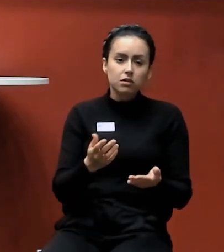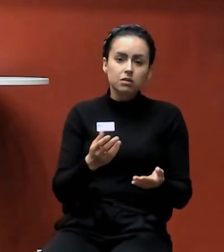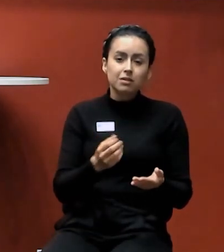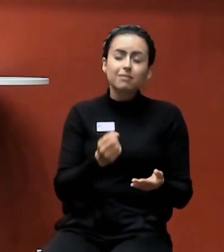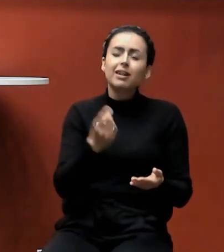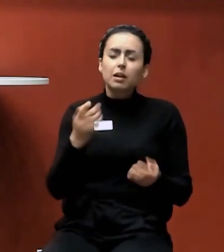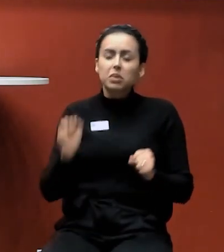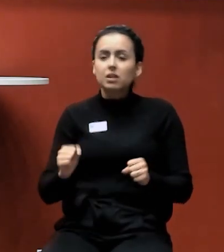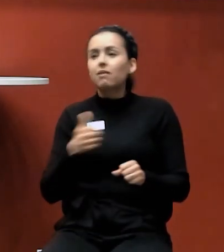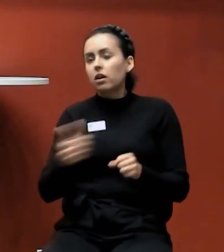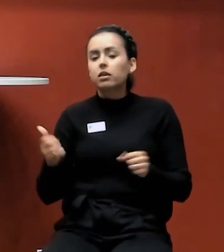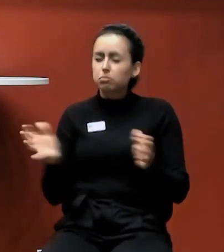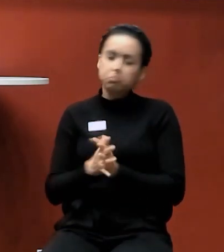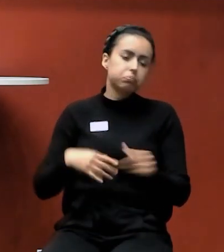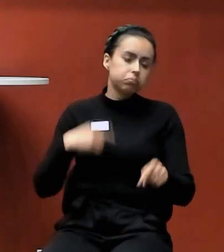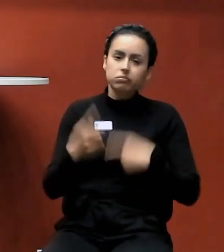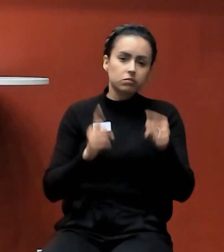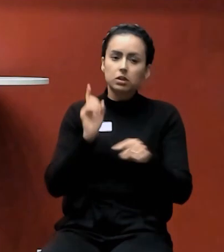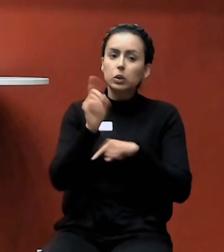to make it. So